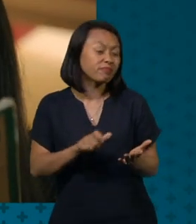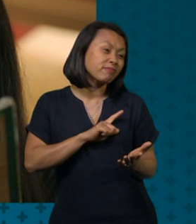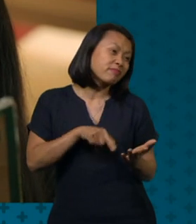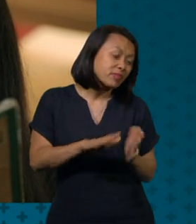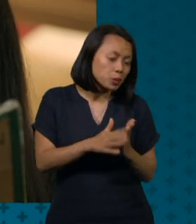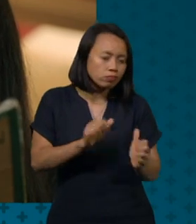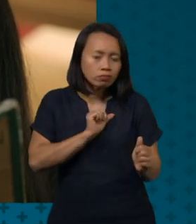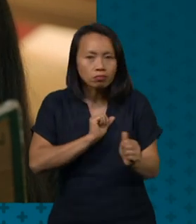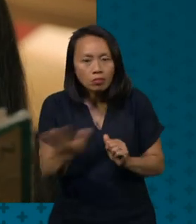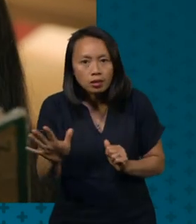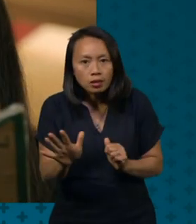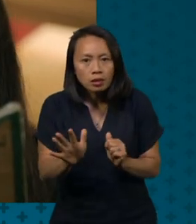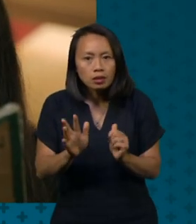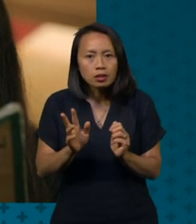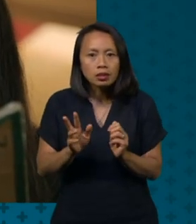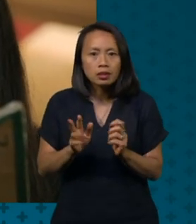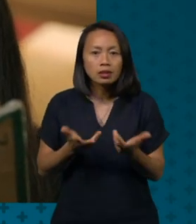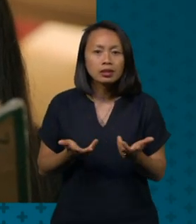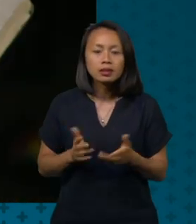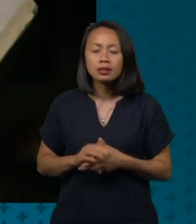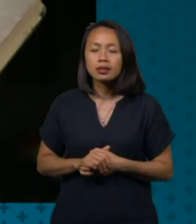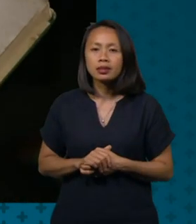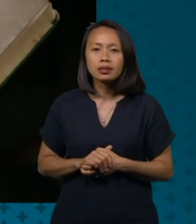it's the best book in the world.